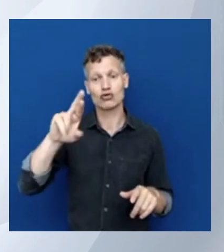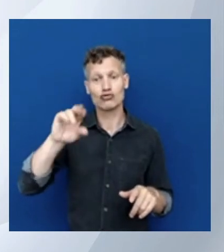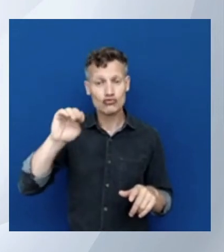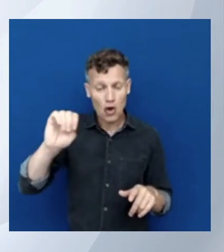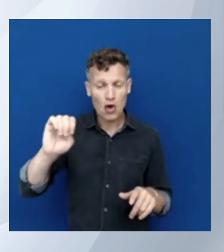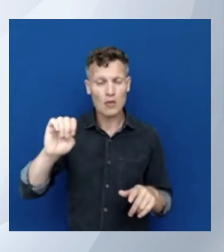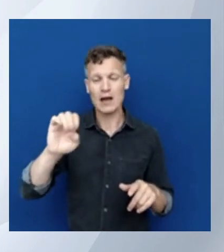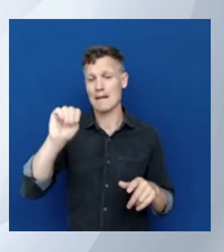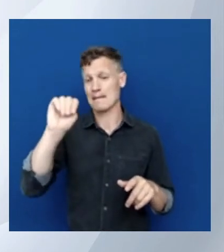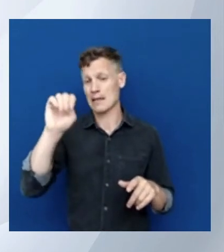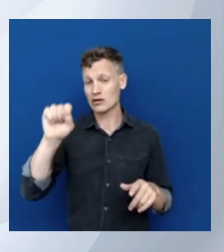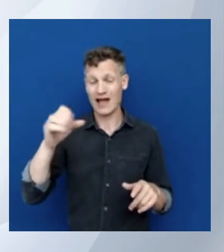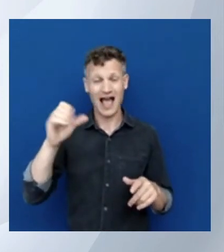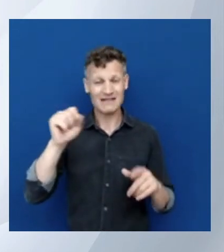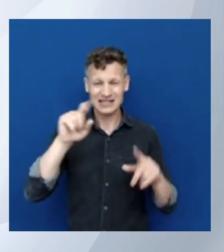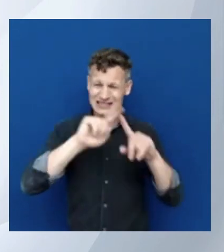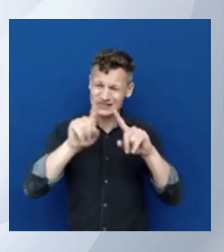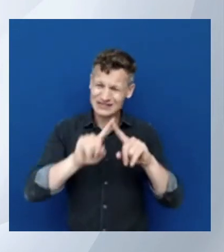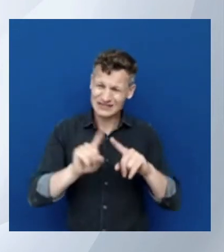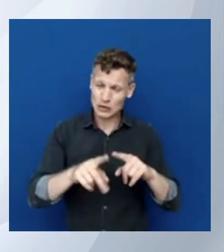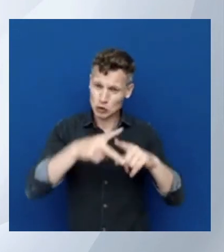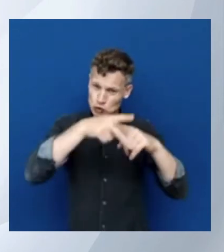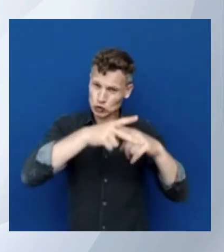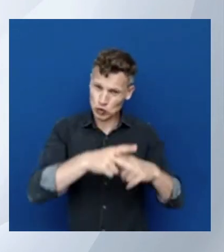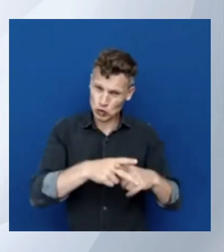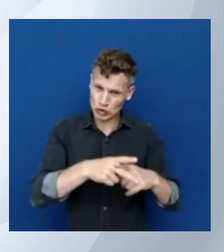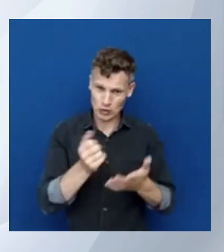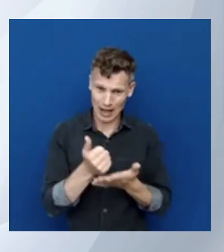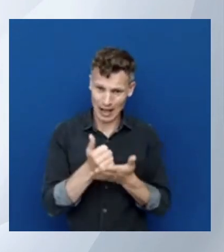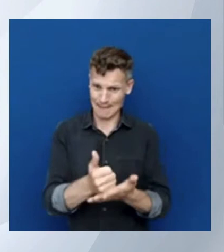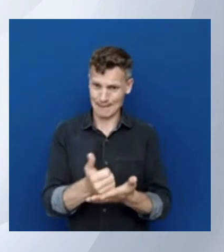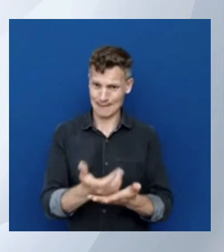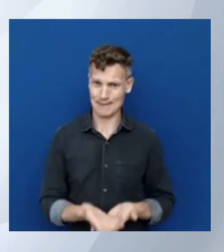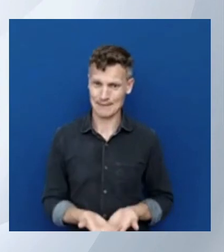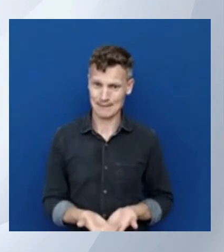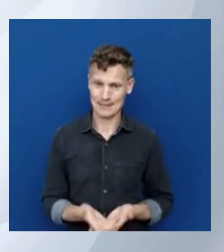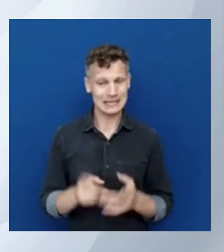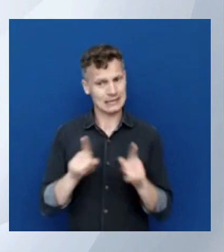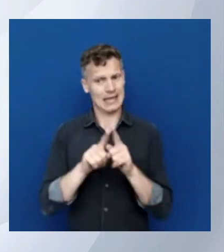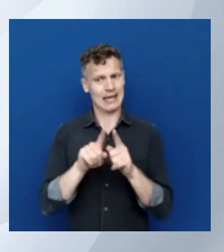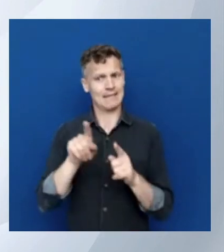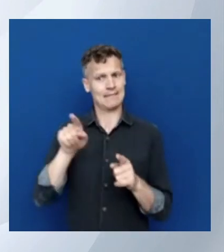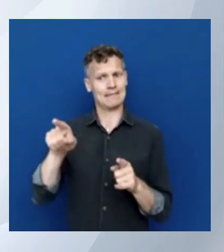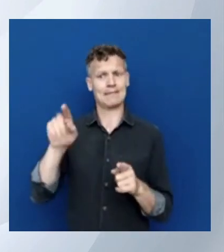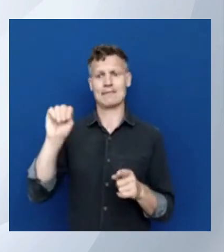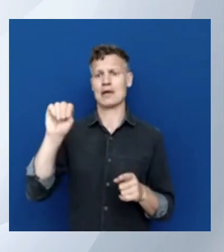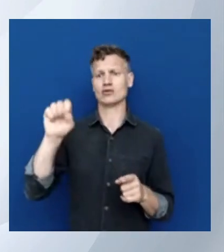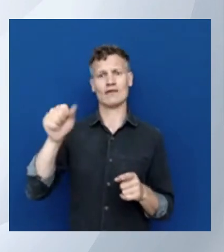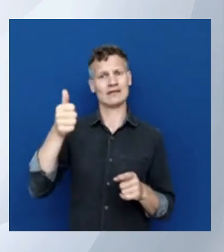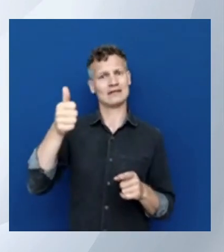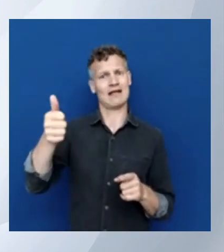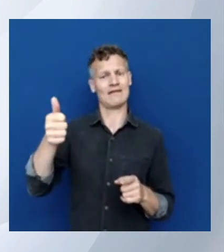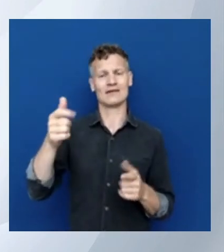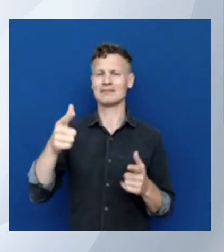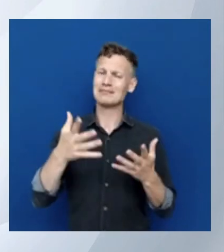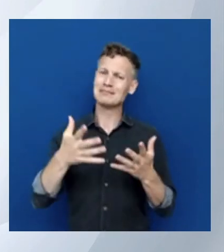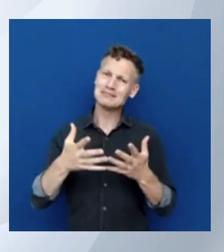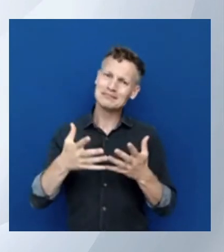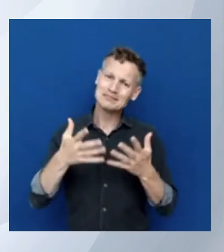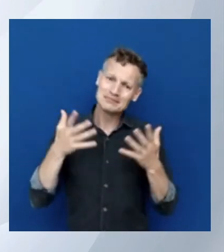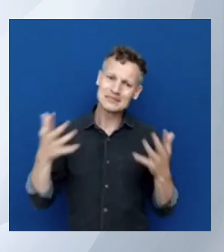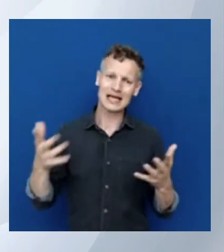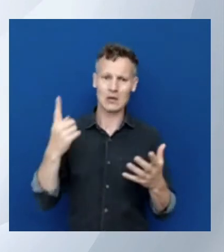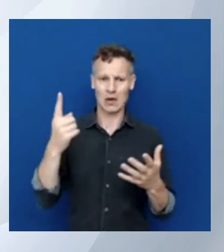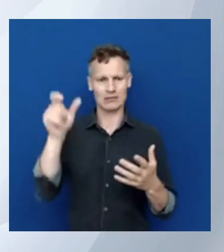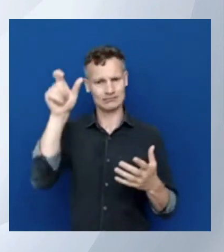the same journey that Microsoft has taken under Satya Nadella, who's a huge accessibility advocate, is the